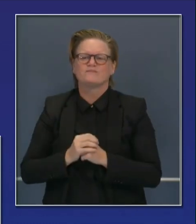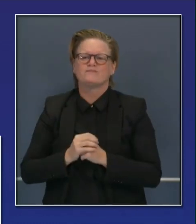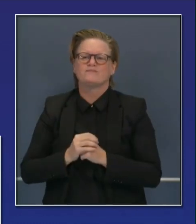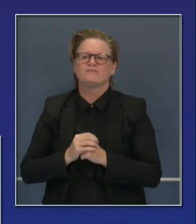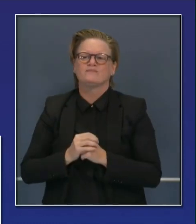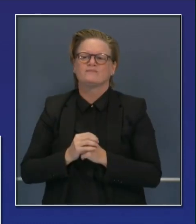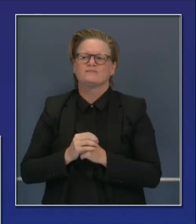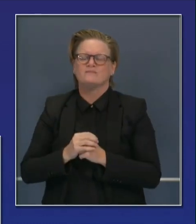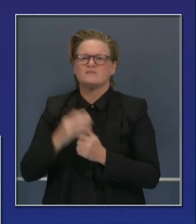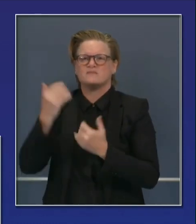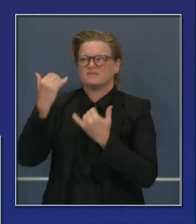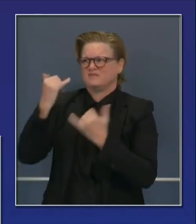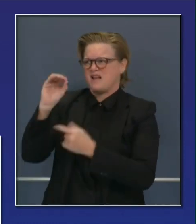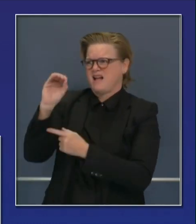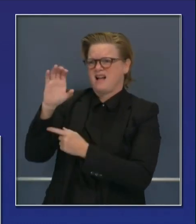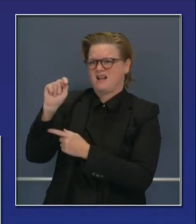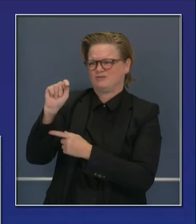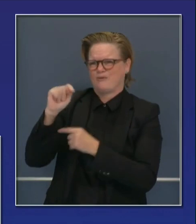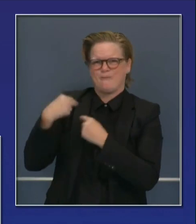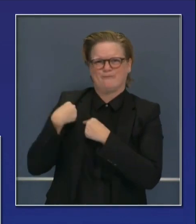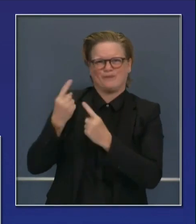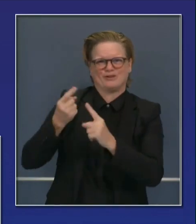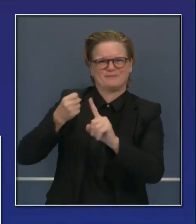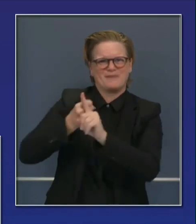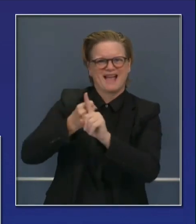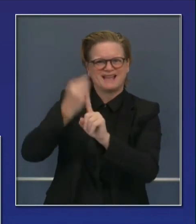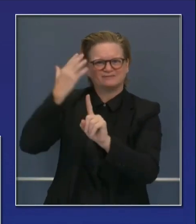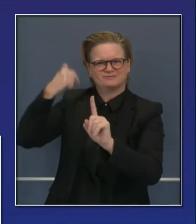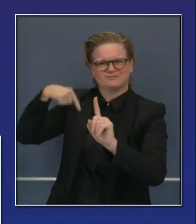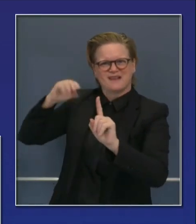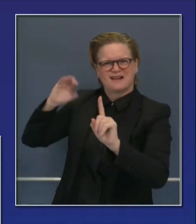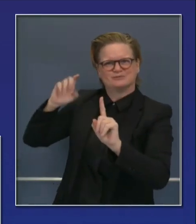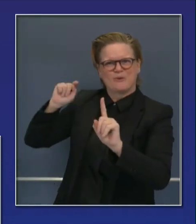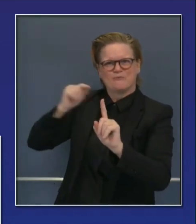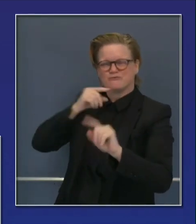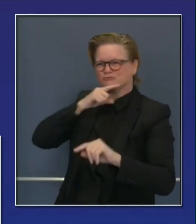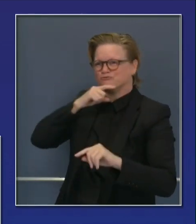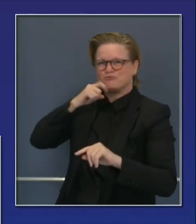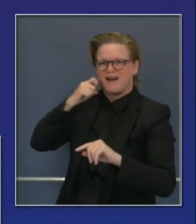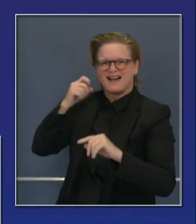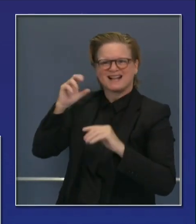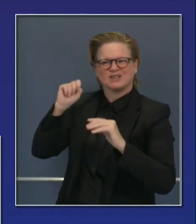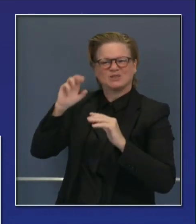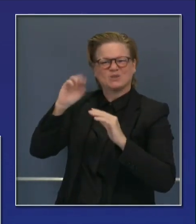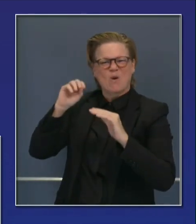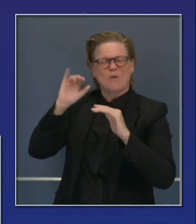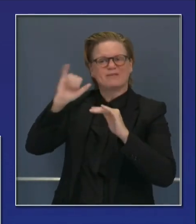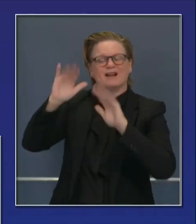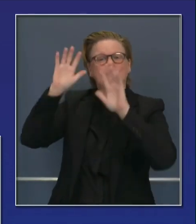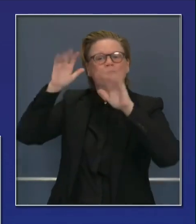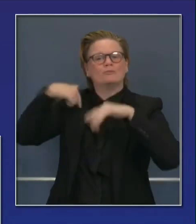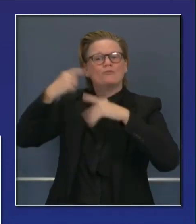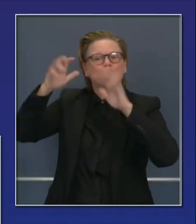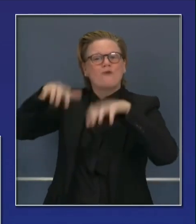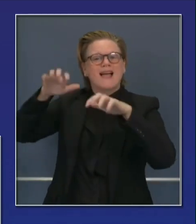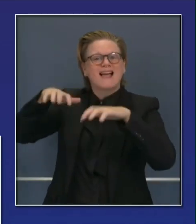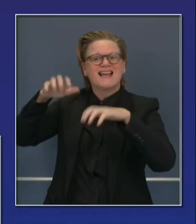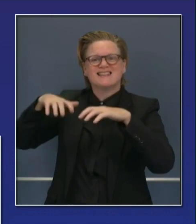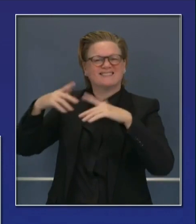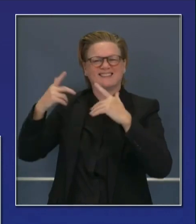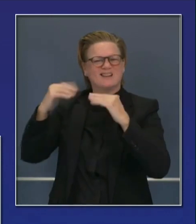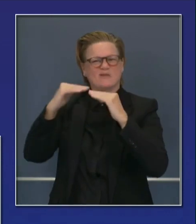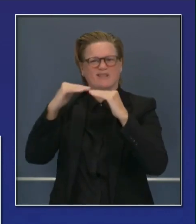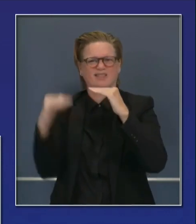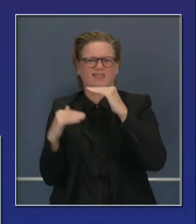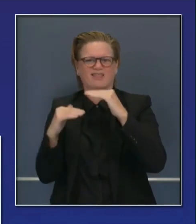now experiencing, again, significantly below average precipitation yet again in this state. And